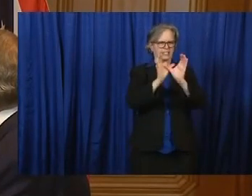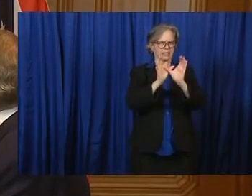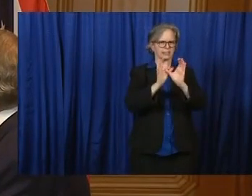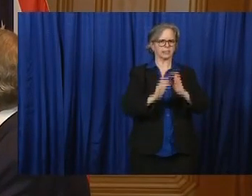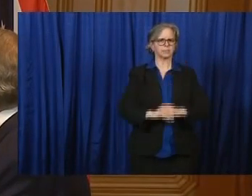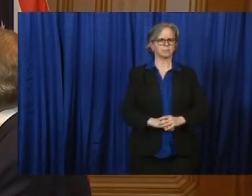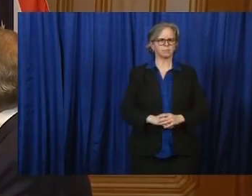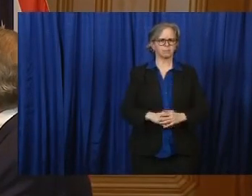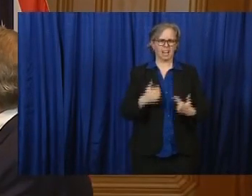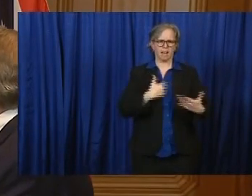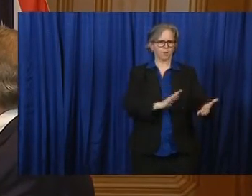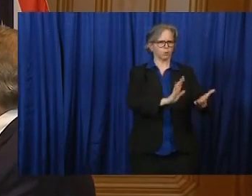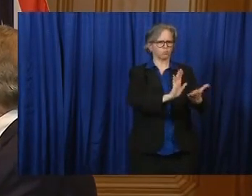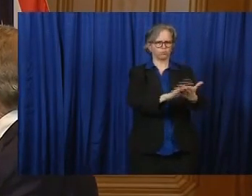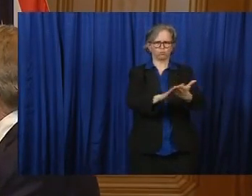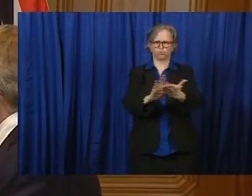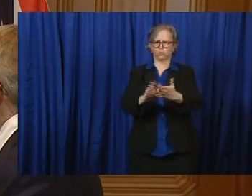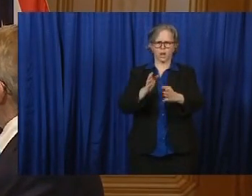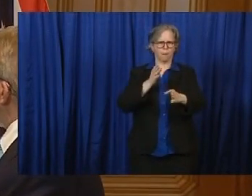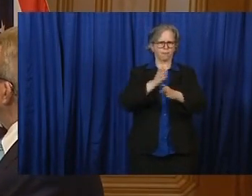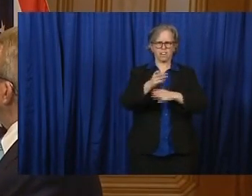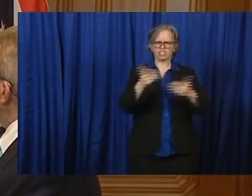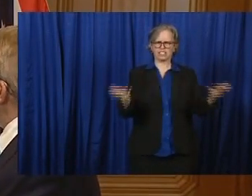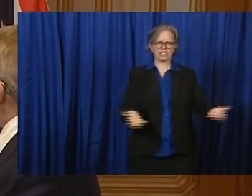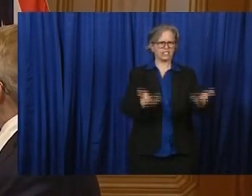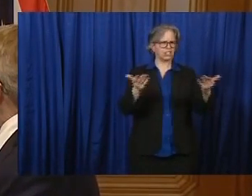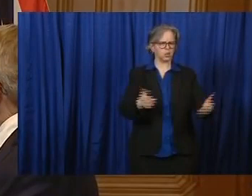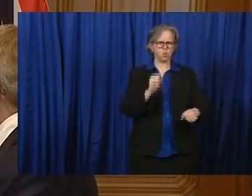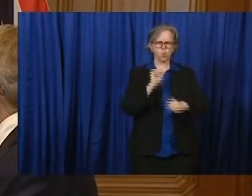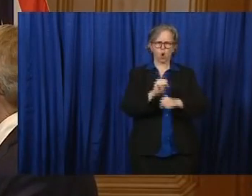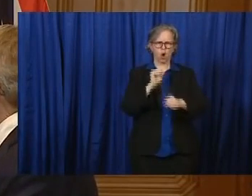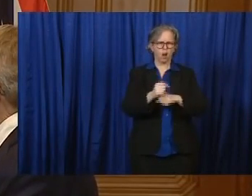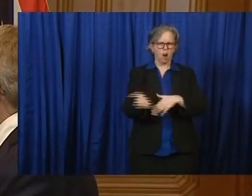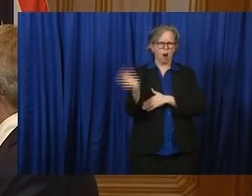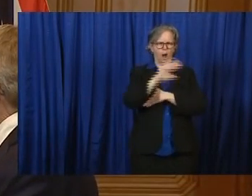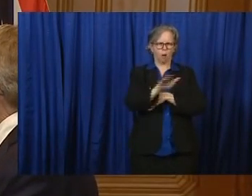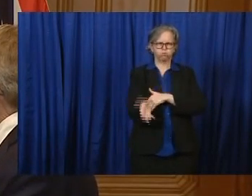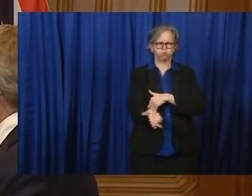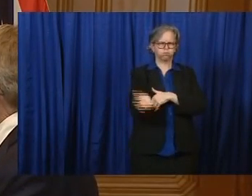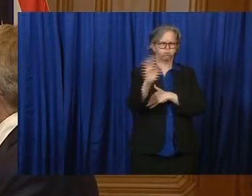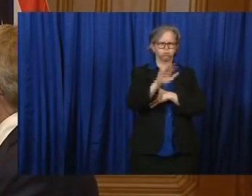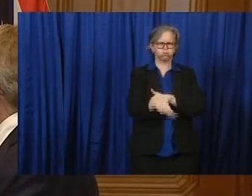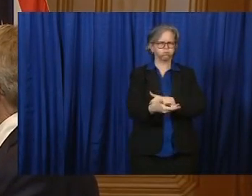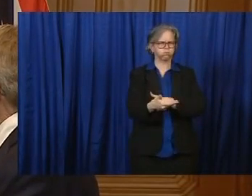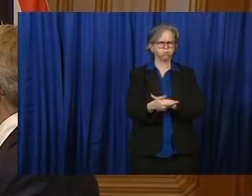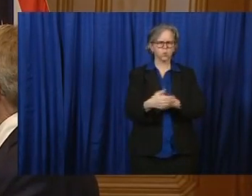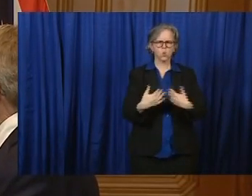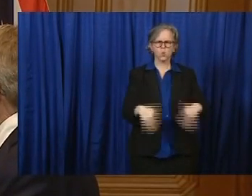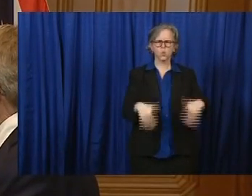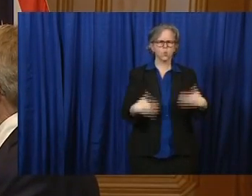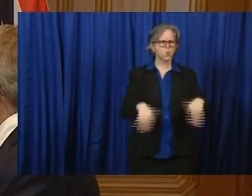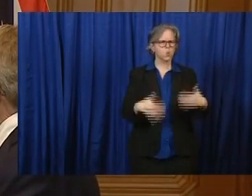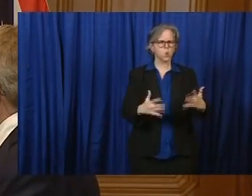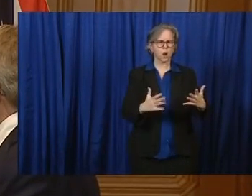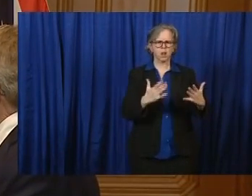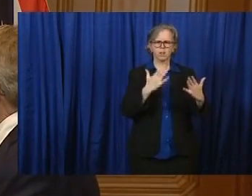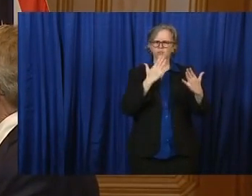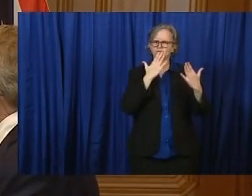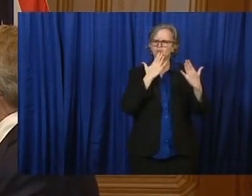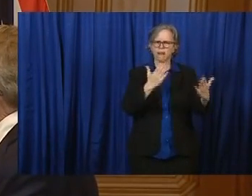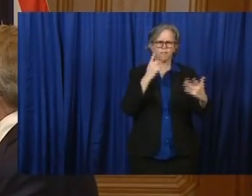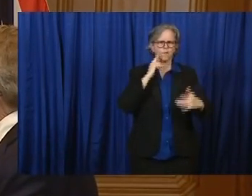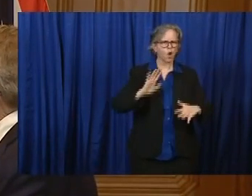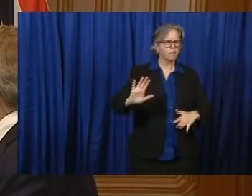and tirelessly coordinating and synchronizing this whole of government approach. We're so deeply grateful for everything that they're doing here. The main